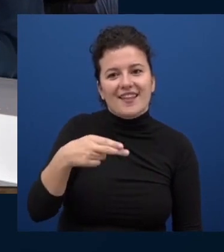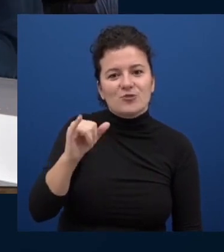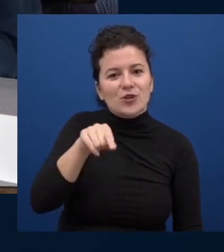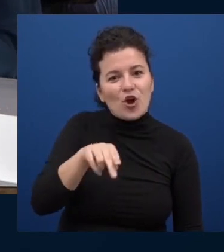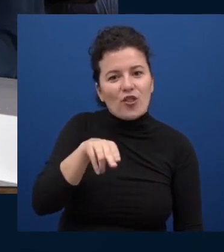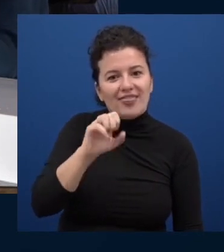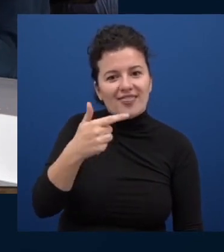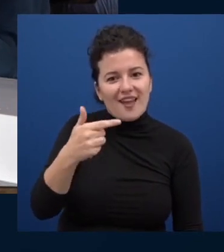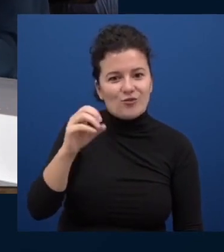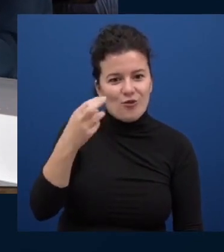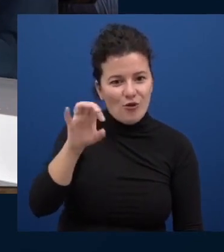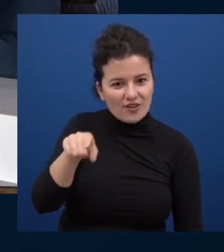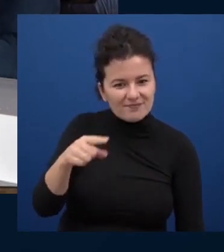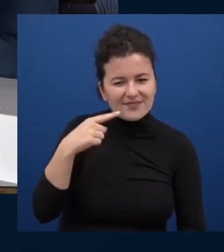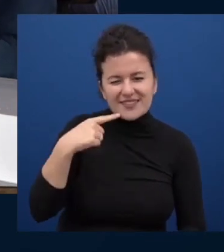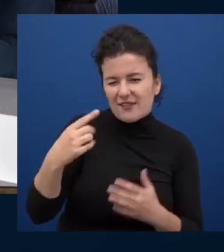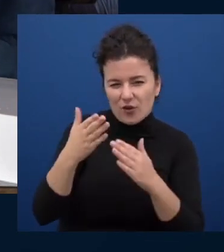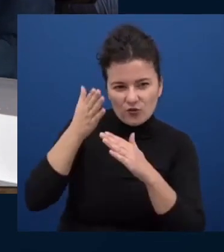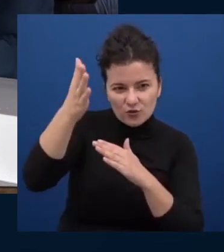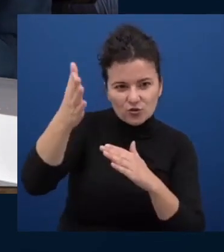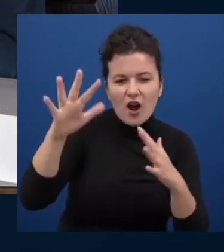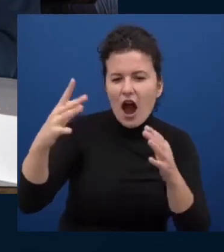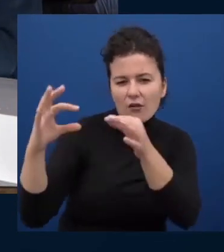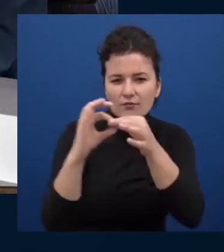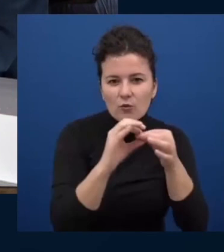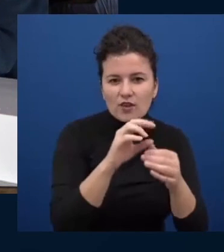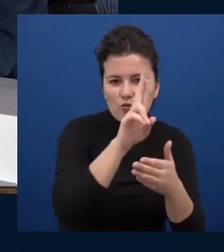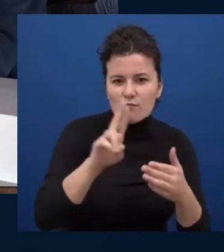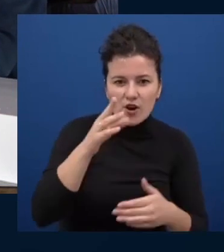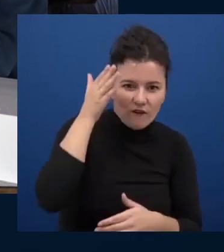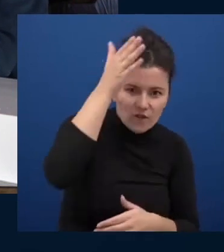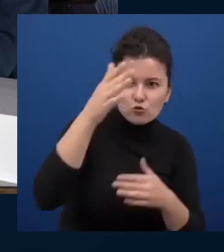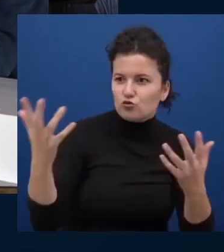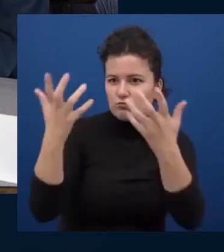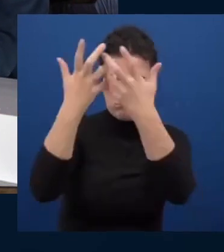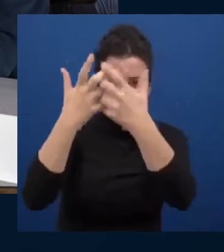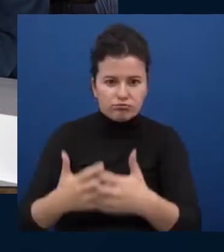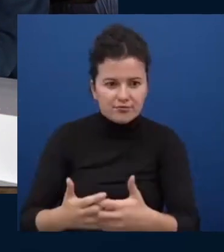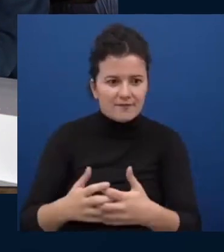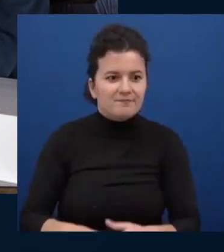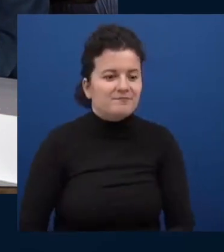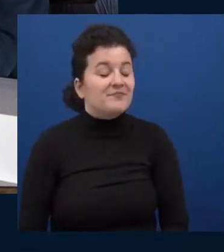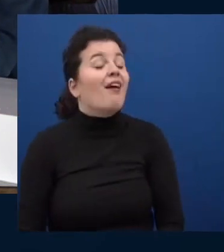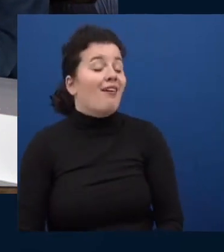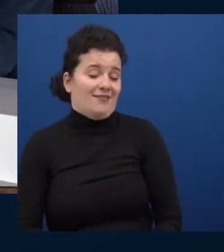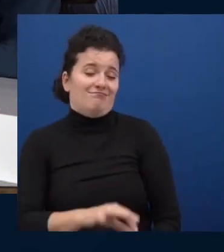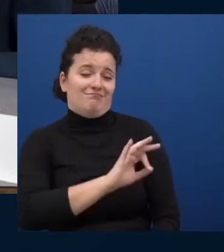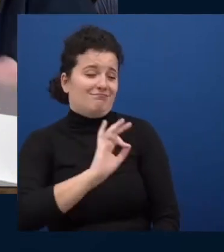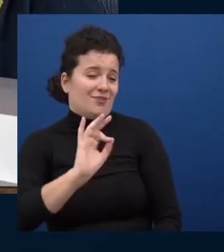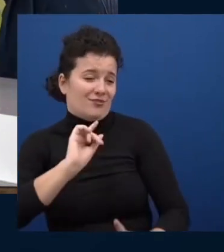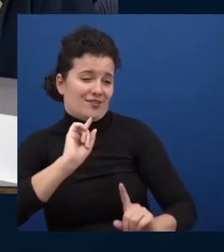for that in the future when it comes to Umbraco? Yes. We have an excellent answer for that. Bjarke, you want